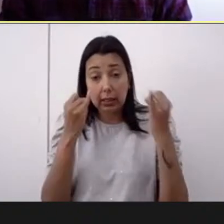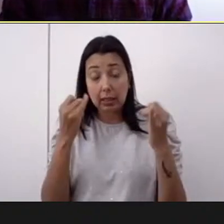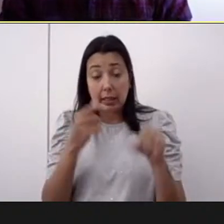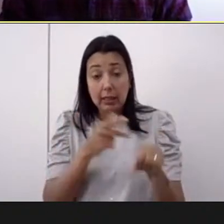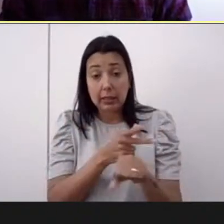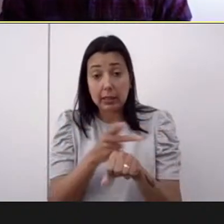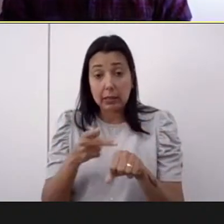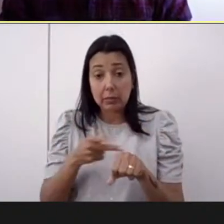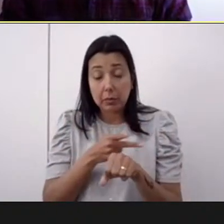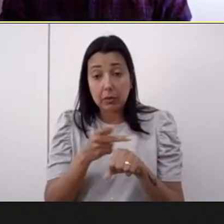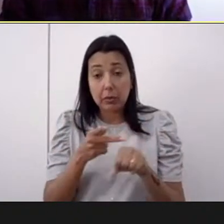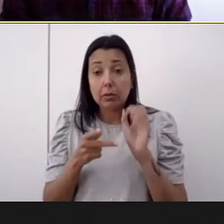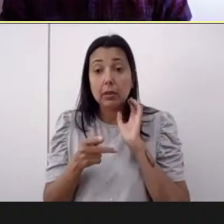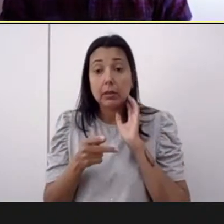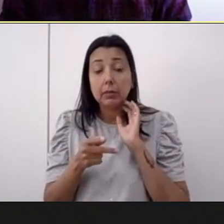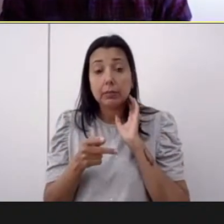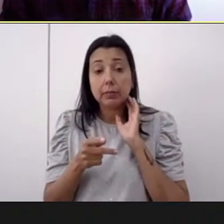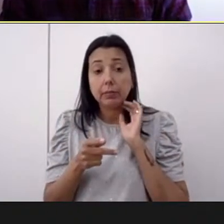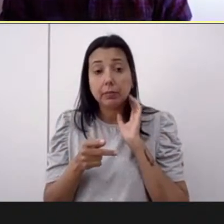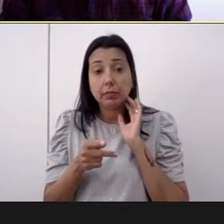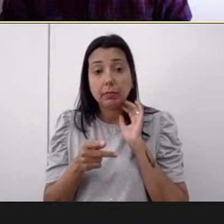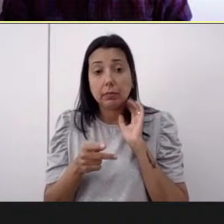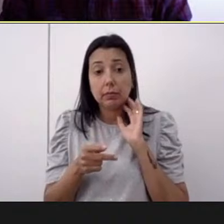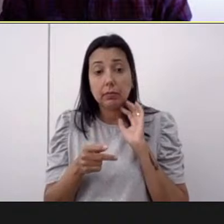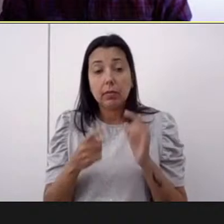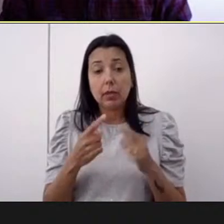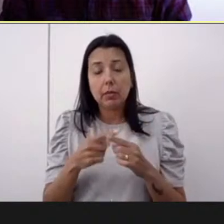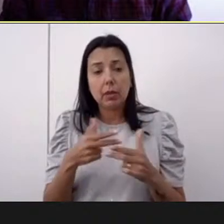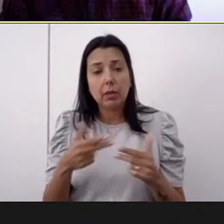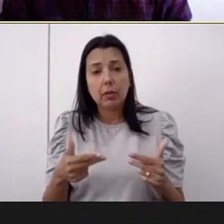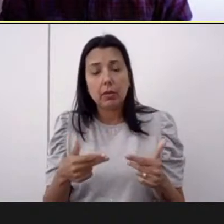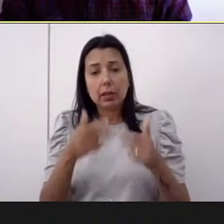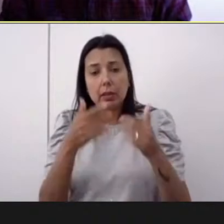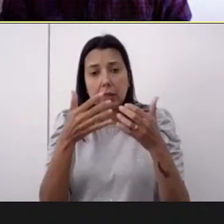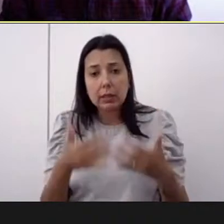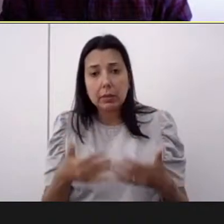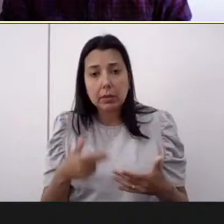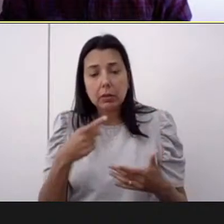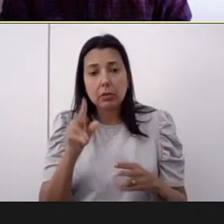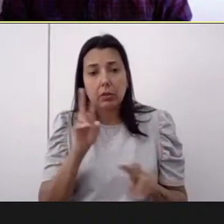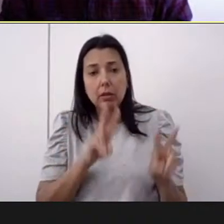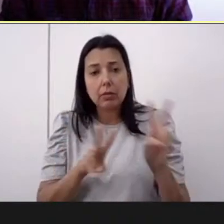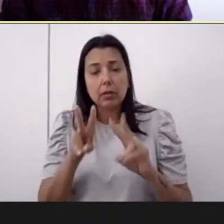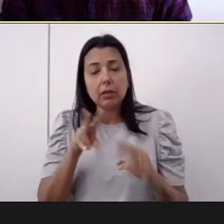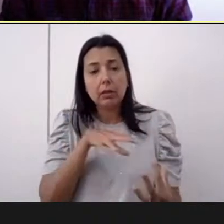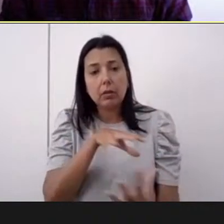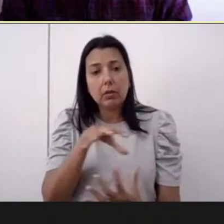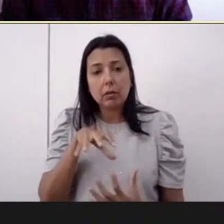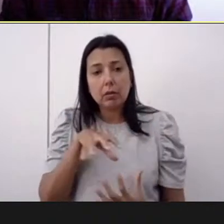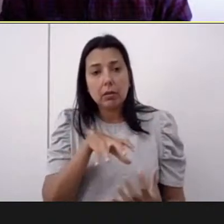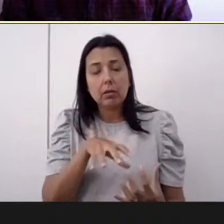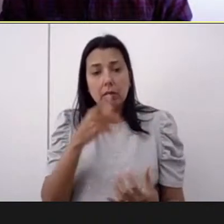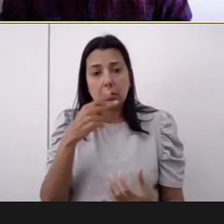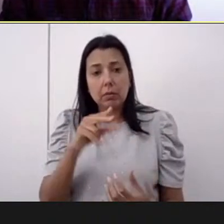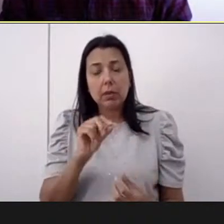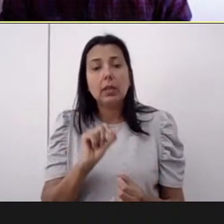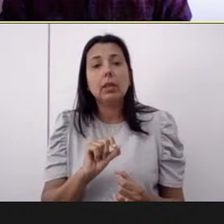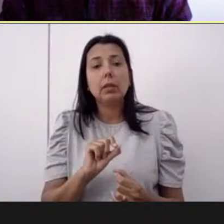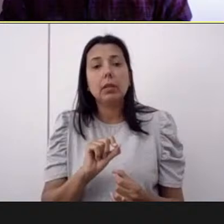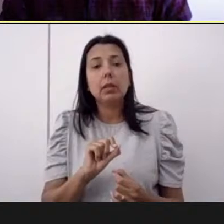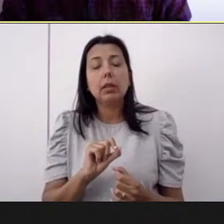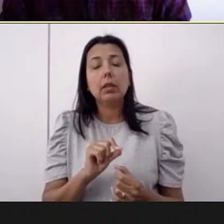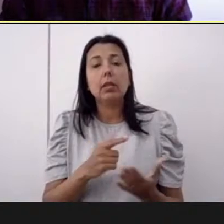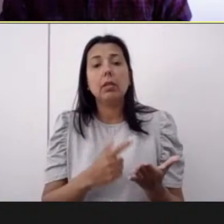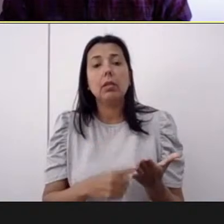push their worldview or their political projects into the global agenda. And I think this